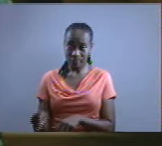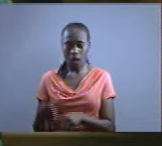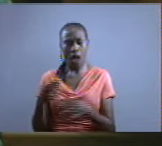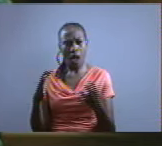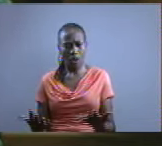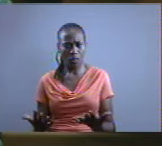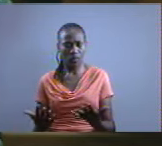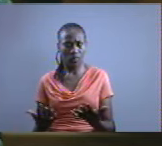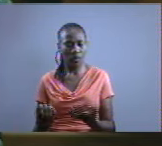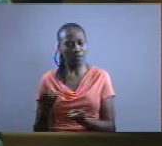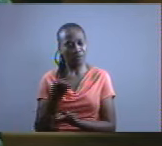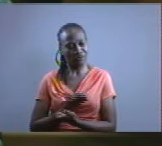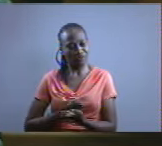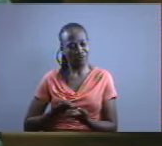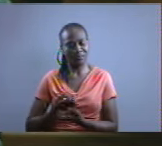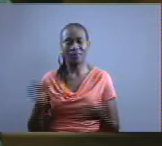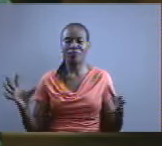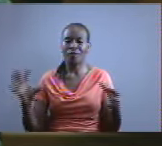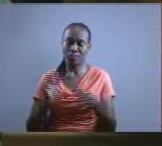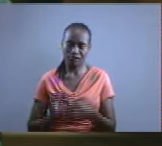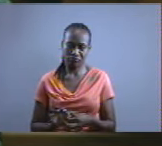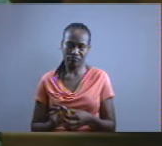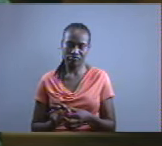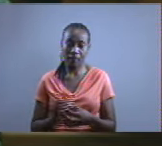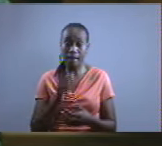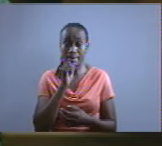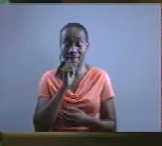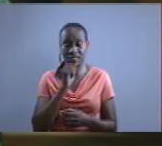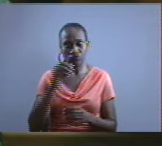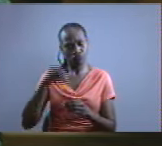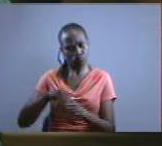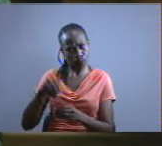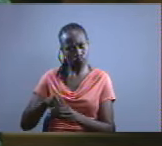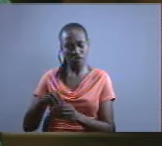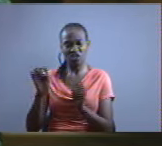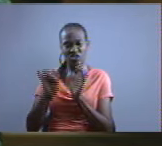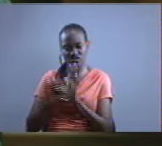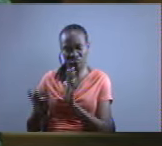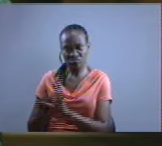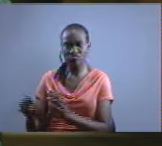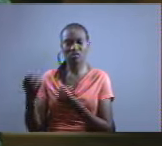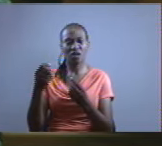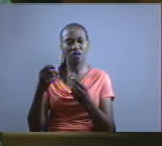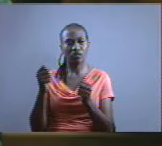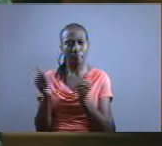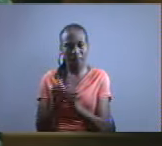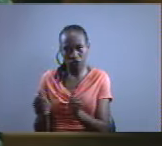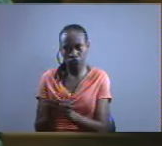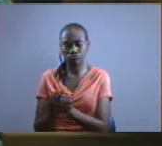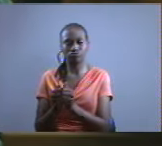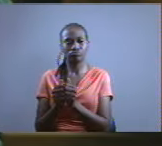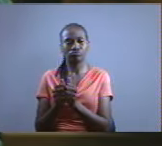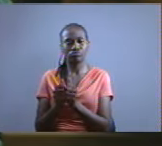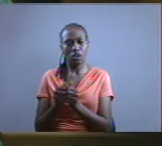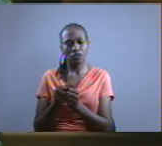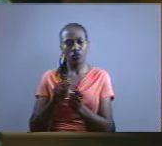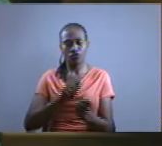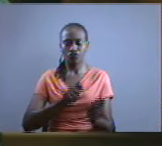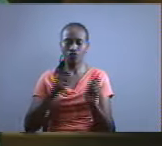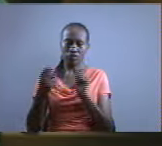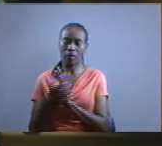through economic cooperation that includes industrial and technical partnership and the transfer